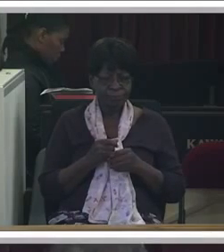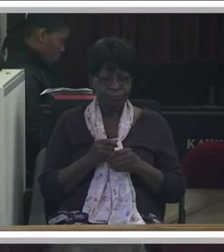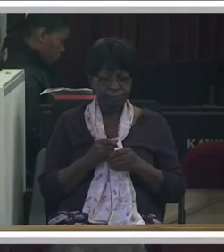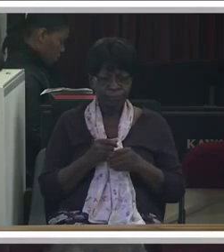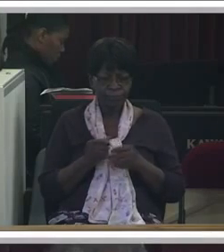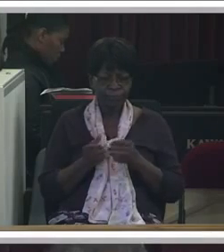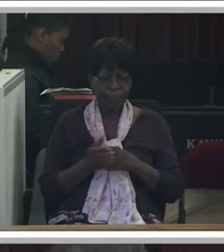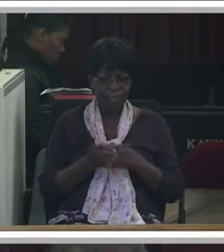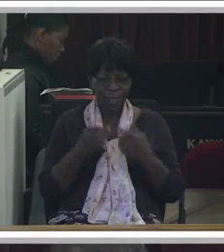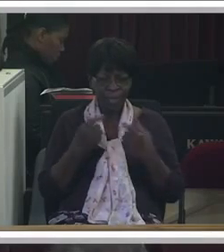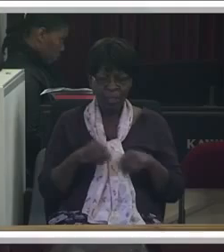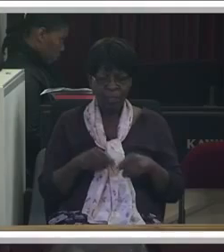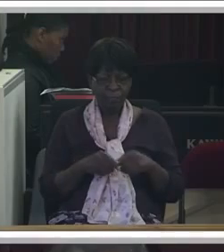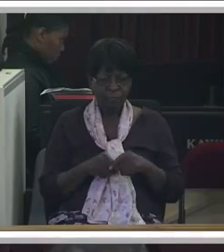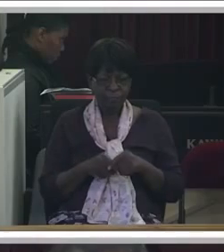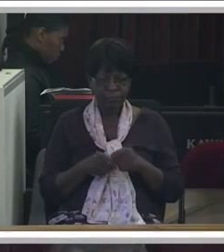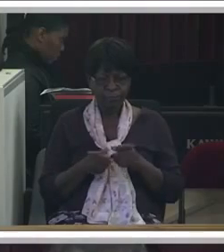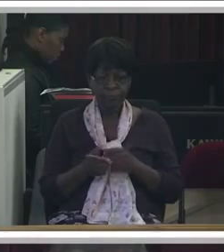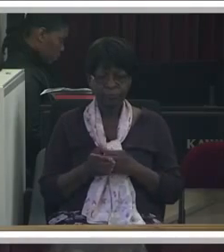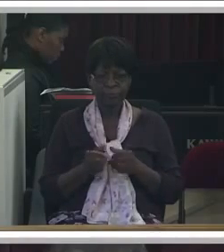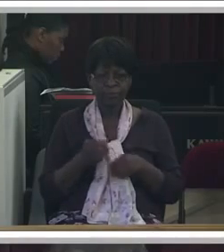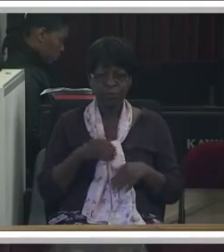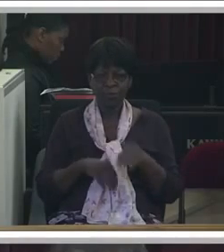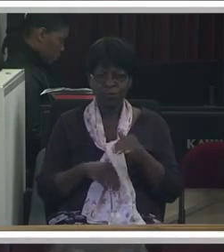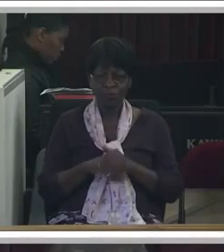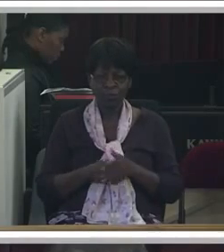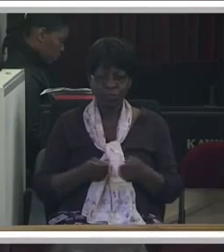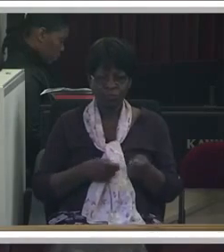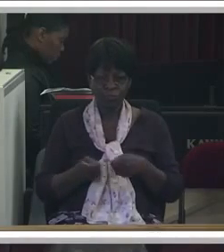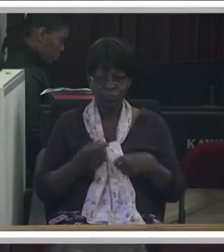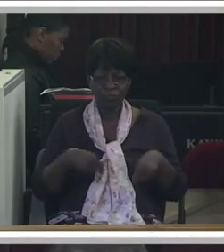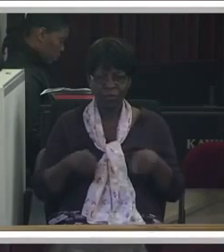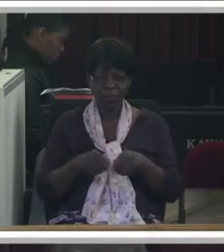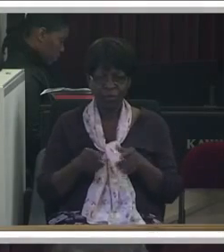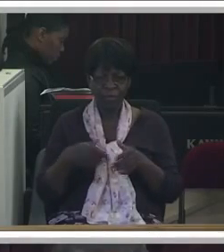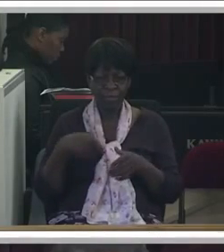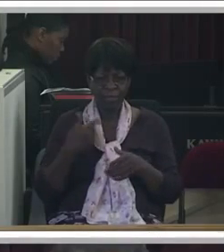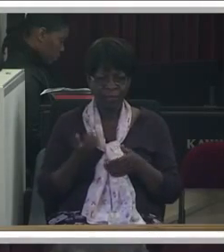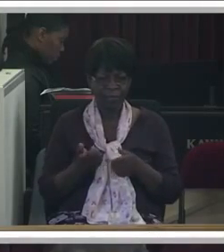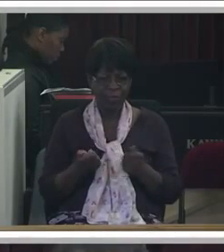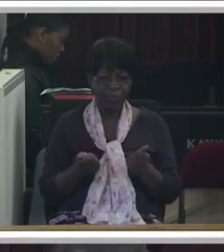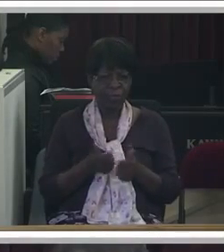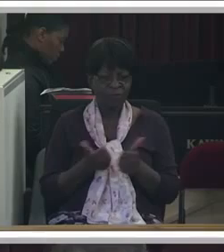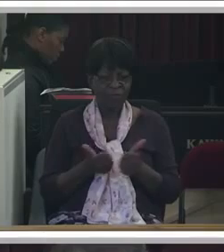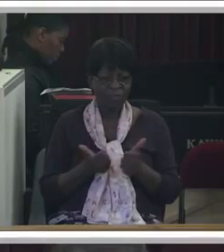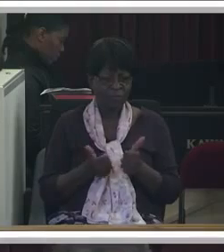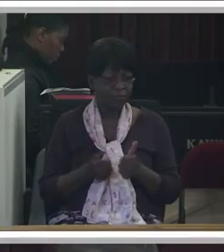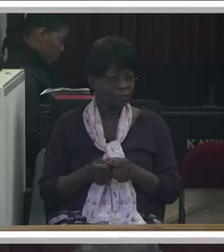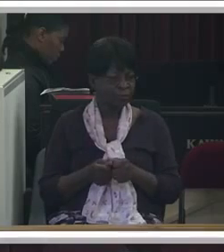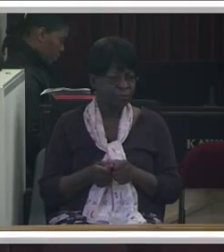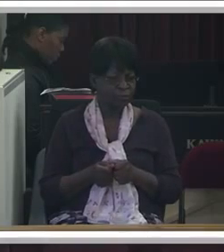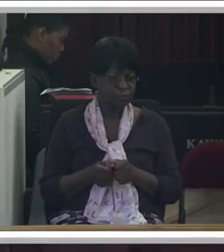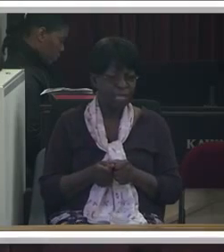shed on the cross, take full control of our lives and that we will live here today, delivered,